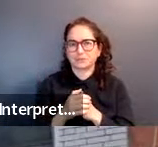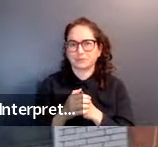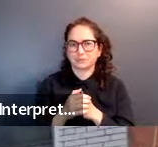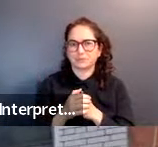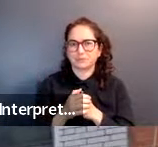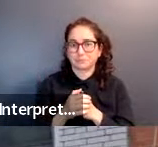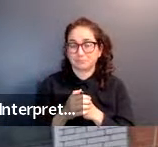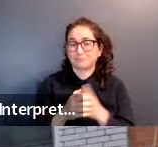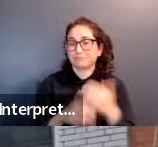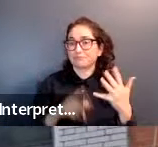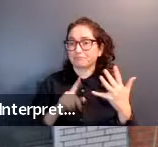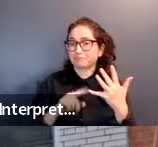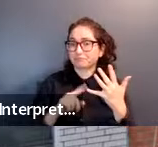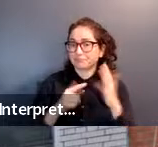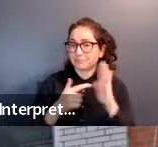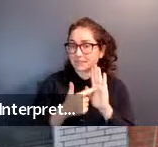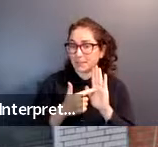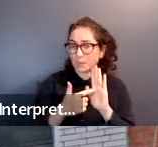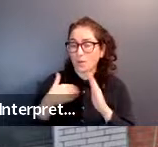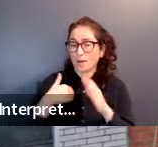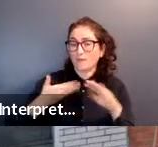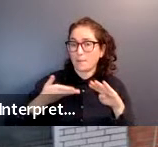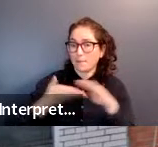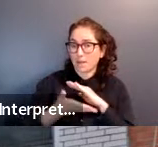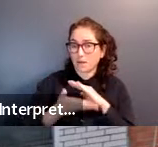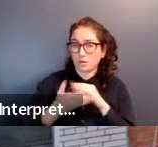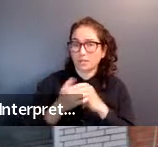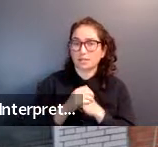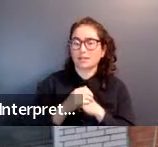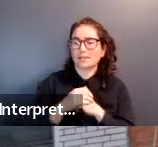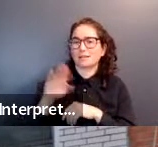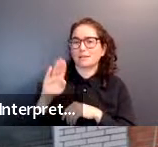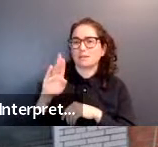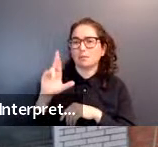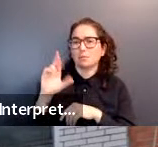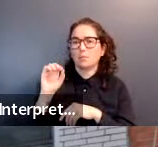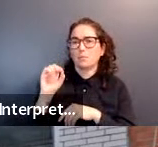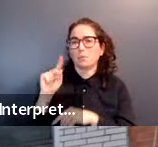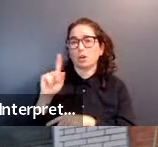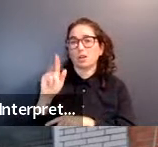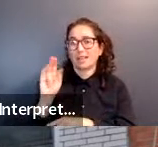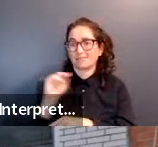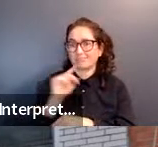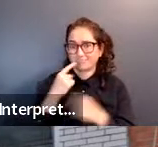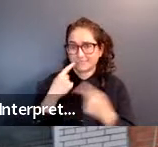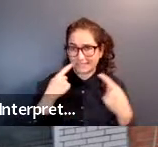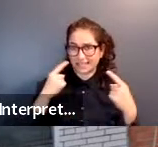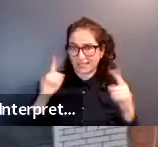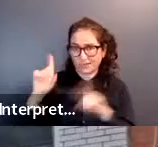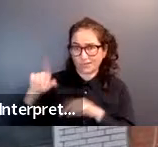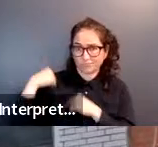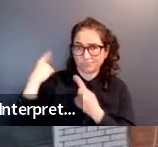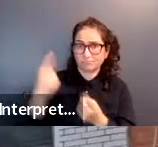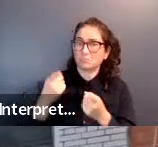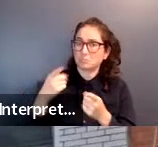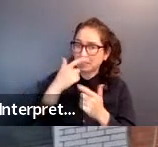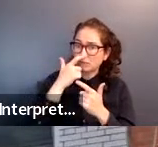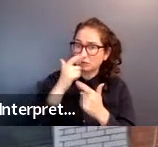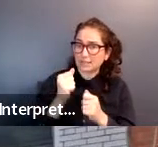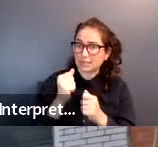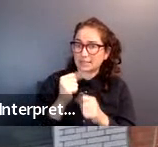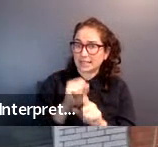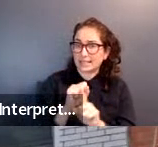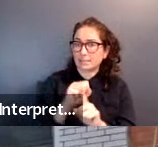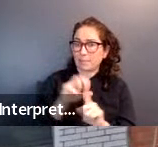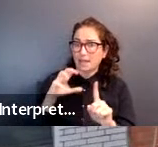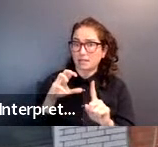In this example, we have a bakery in Carroll Gardens in Brooklyn. They've been so successful that they're interested in expanding